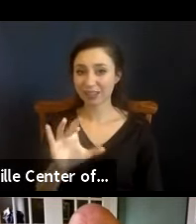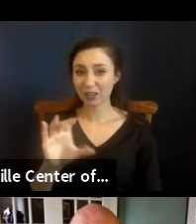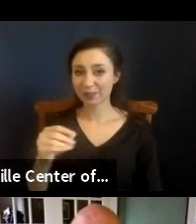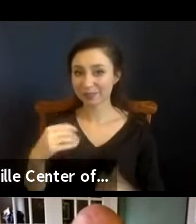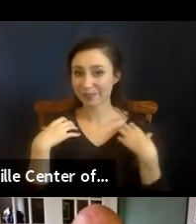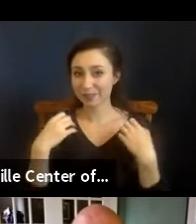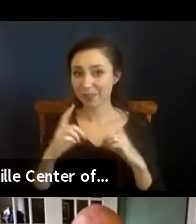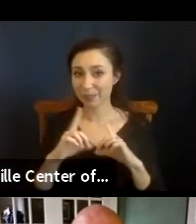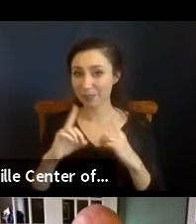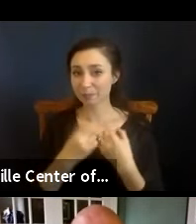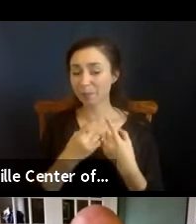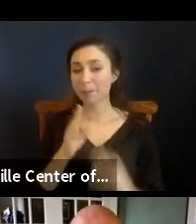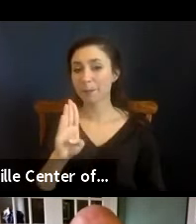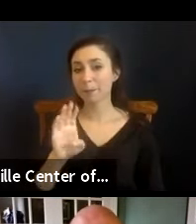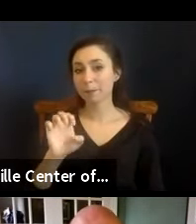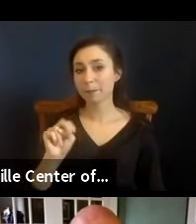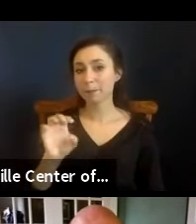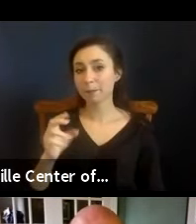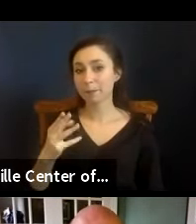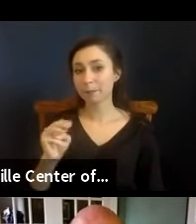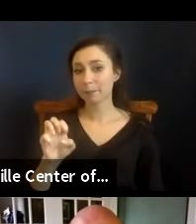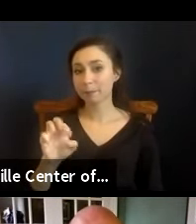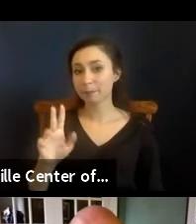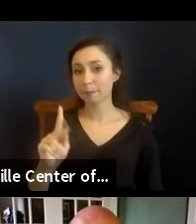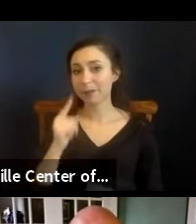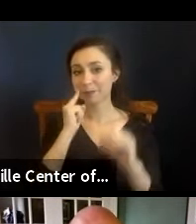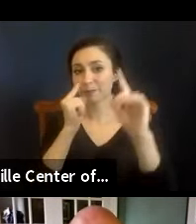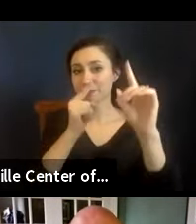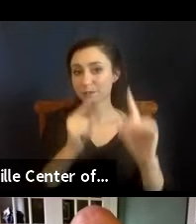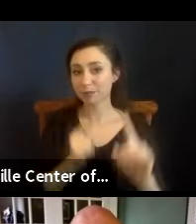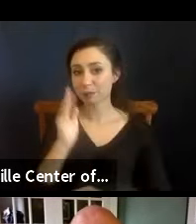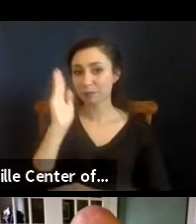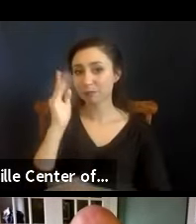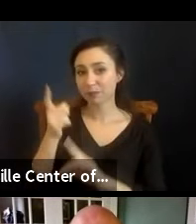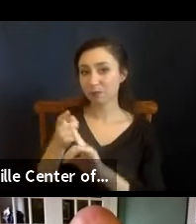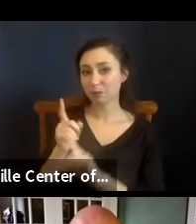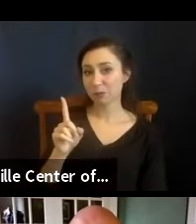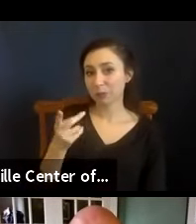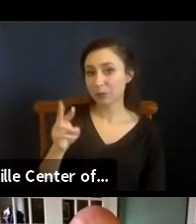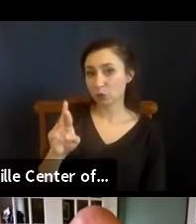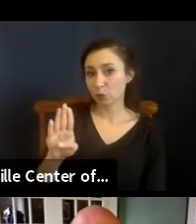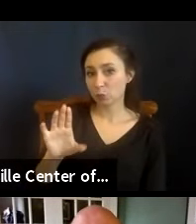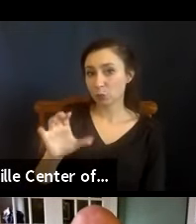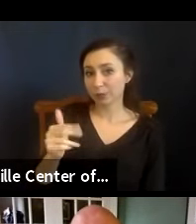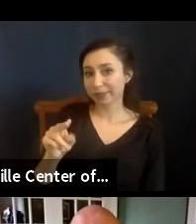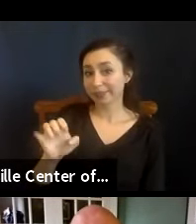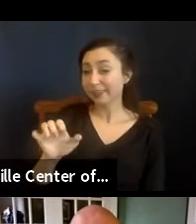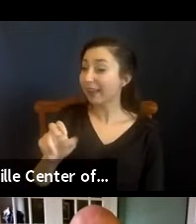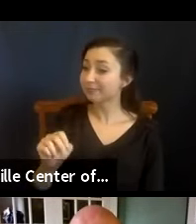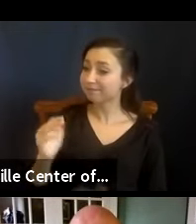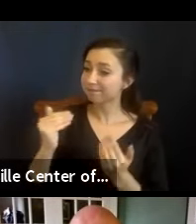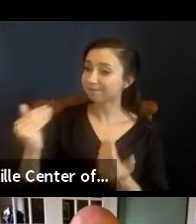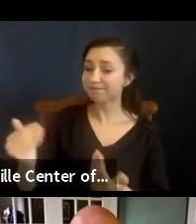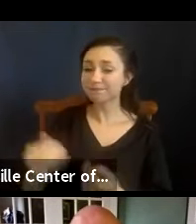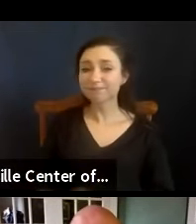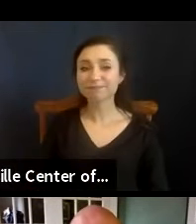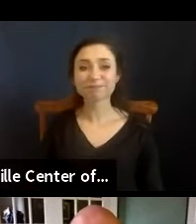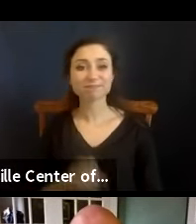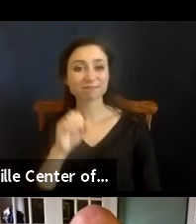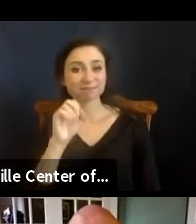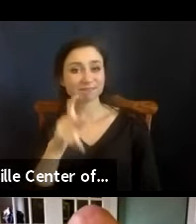benchmark presentation by Dr. Buchanan. So Dr. Buchanan, if you will help us with that, please. Thank you. I